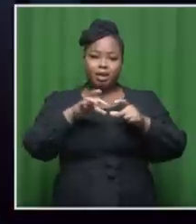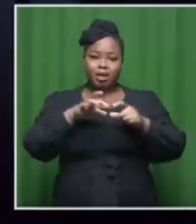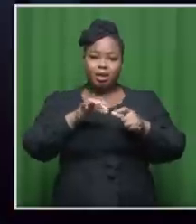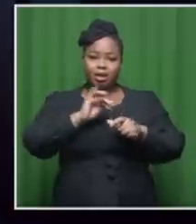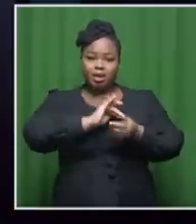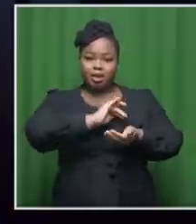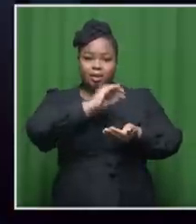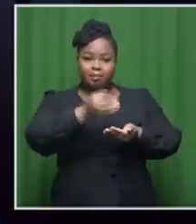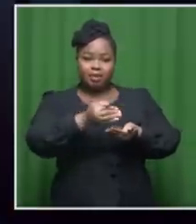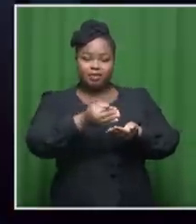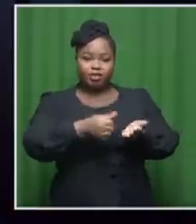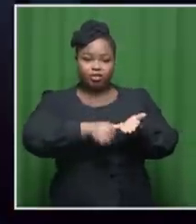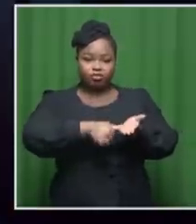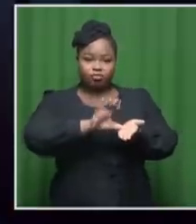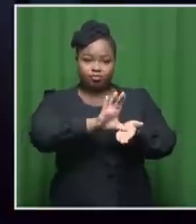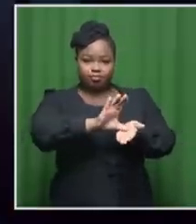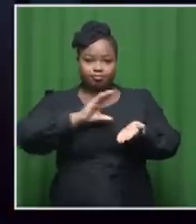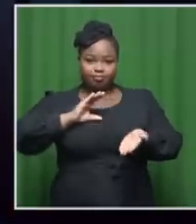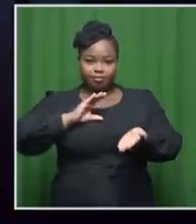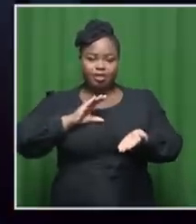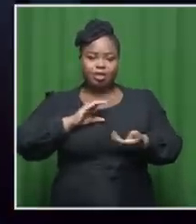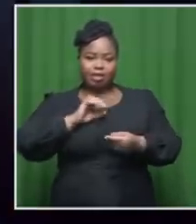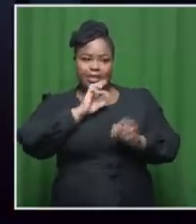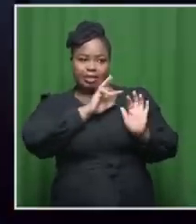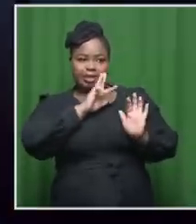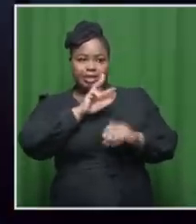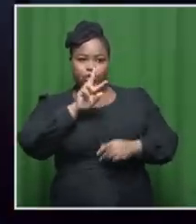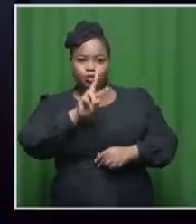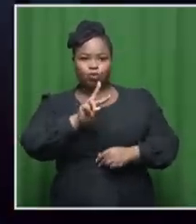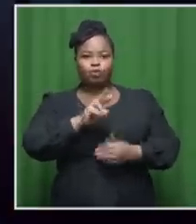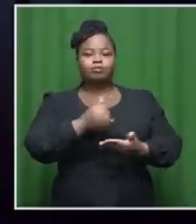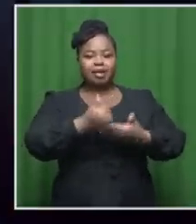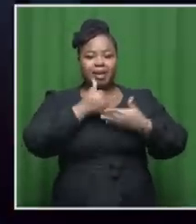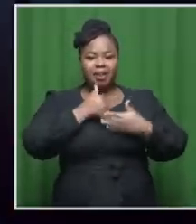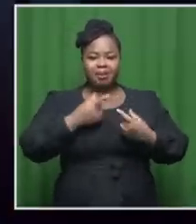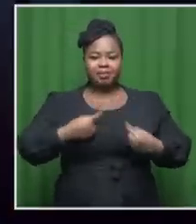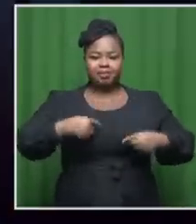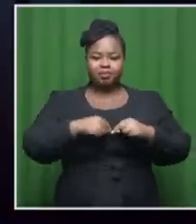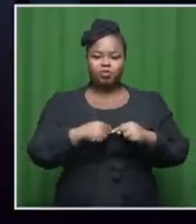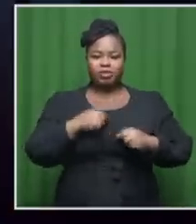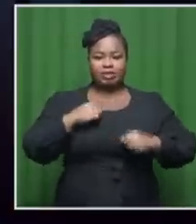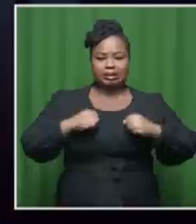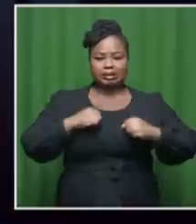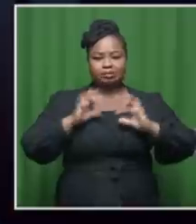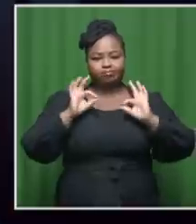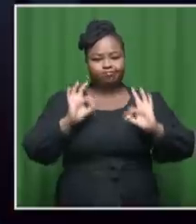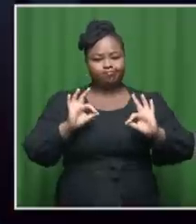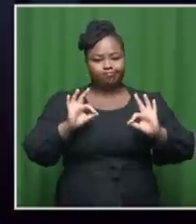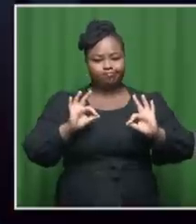992 assisted us to turn things around, to stabilize the organization,